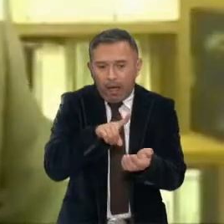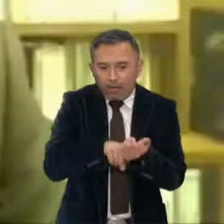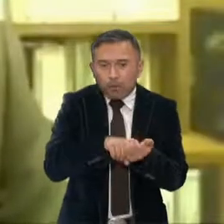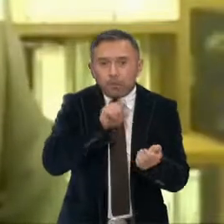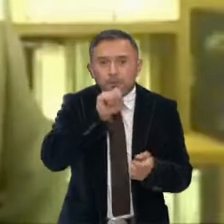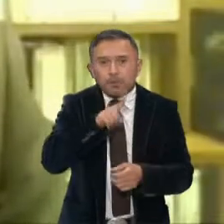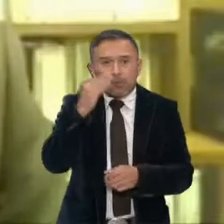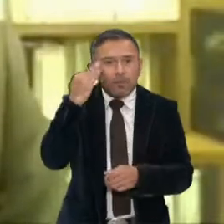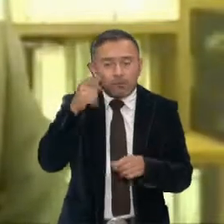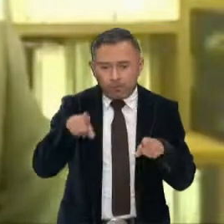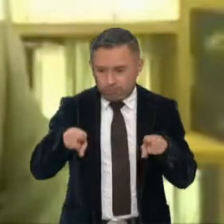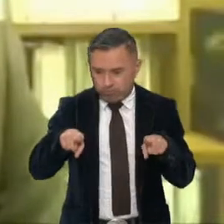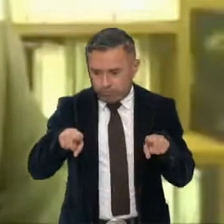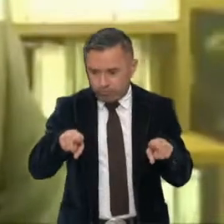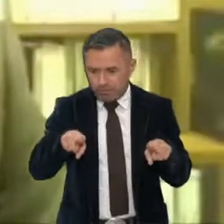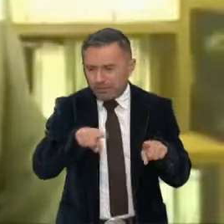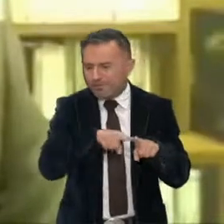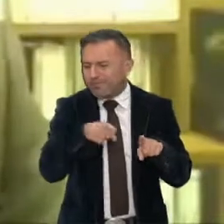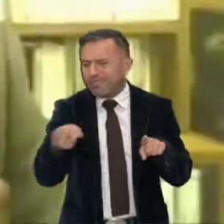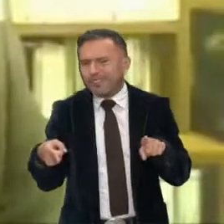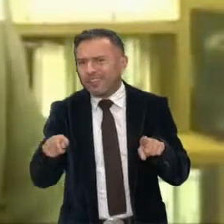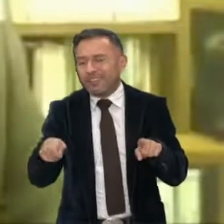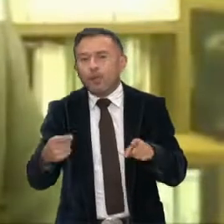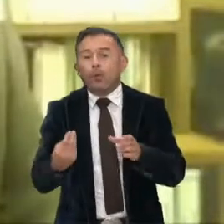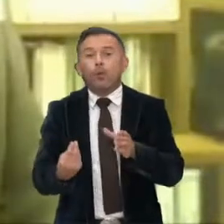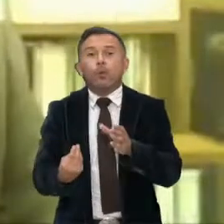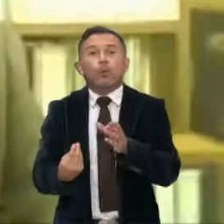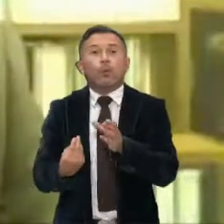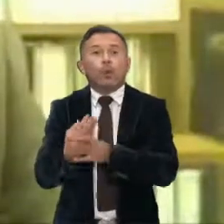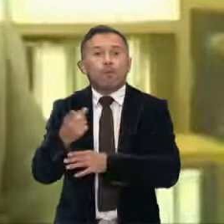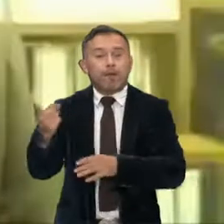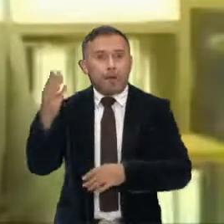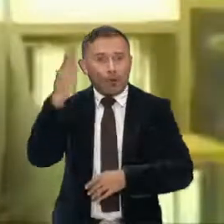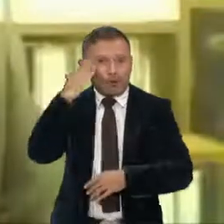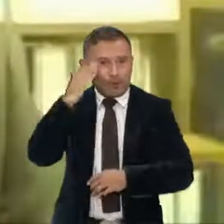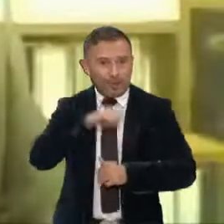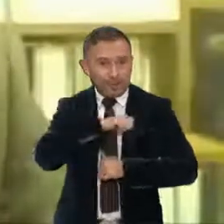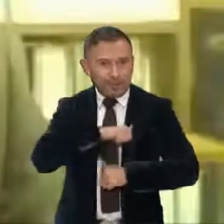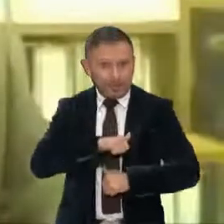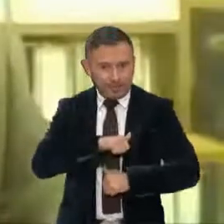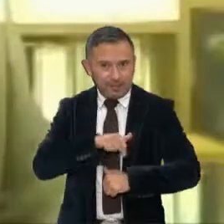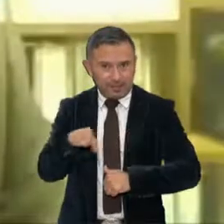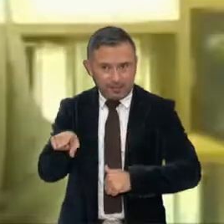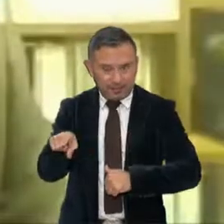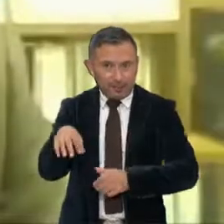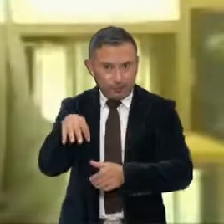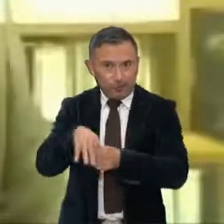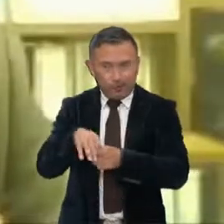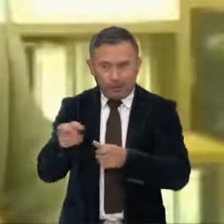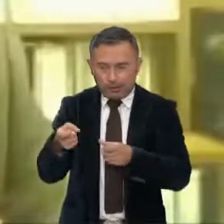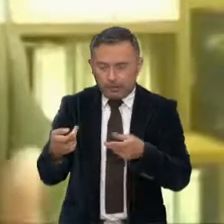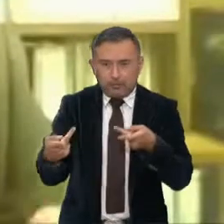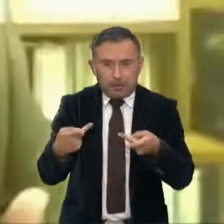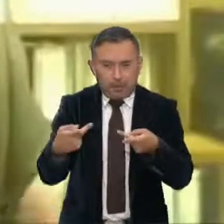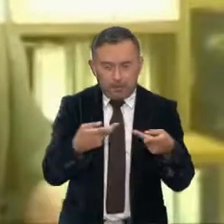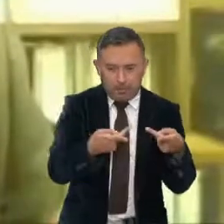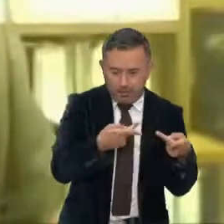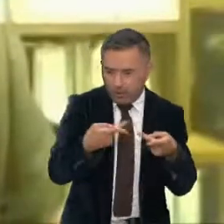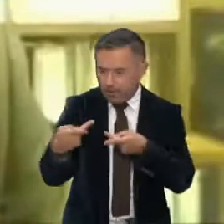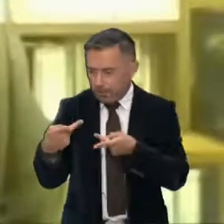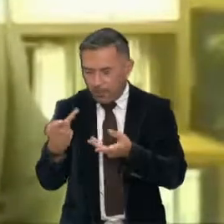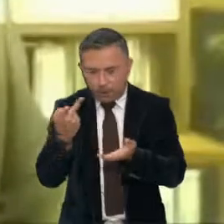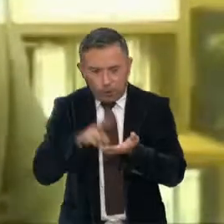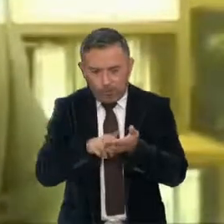process almost simultaneously with the taking office of the new authorities of